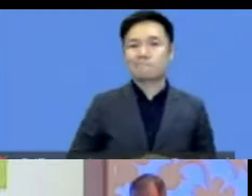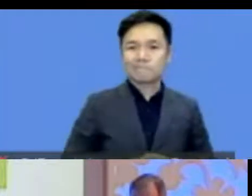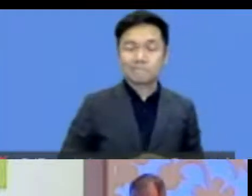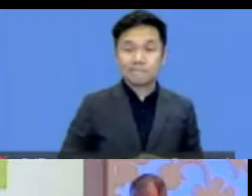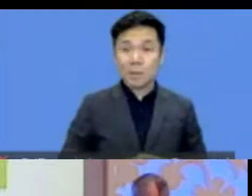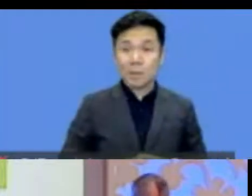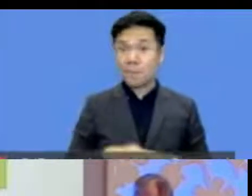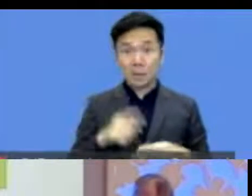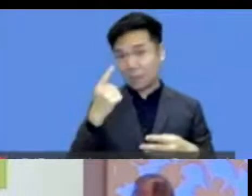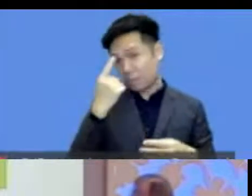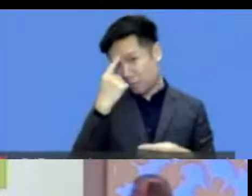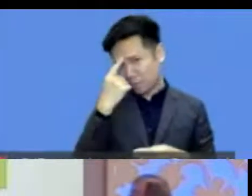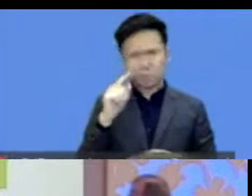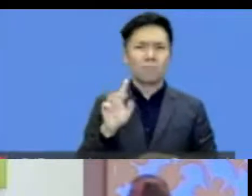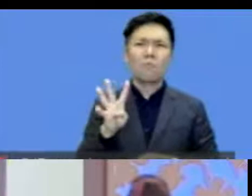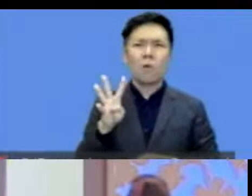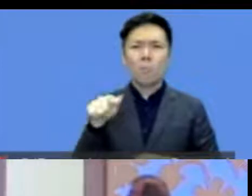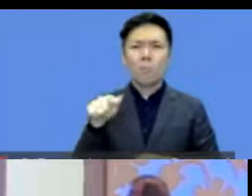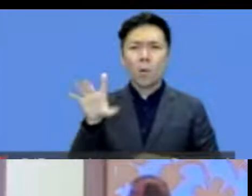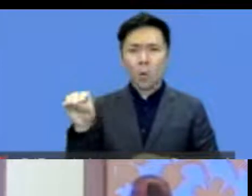the iceberg.